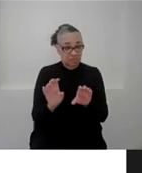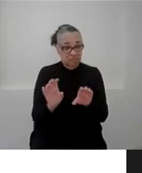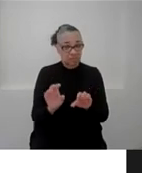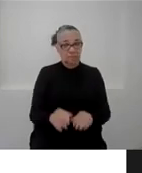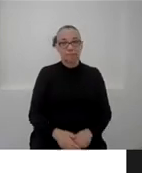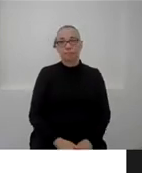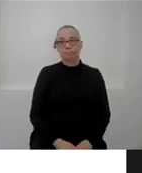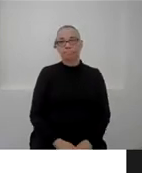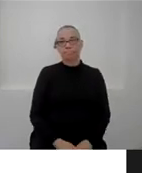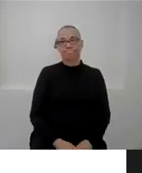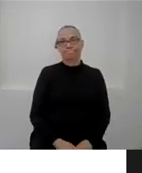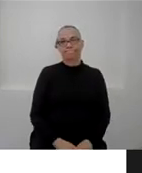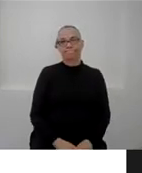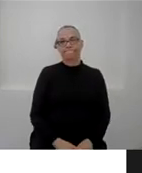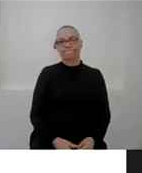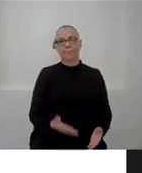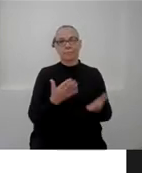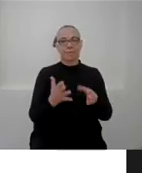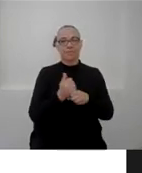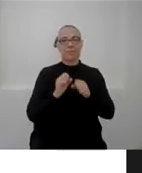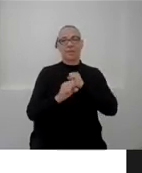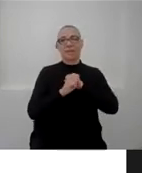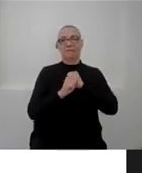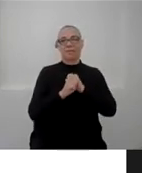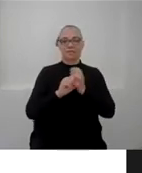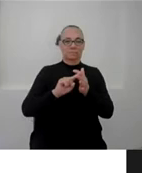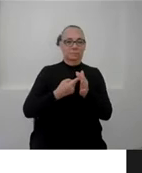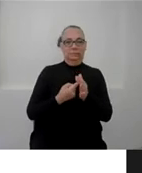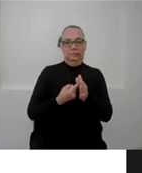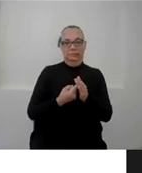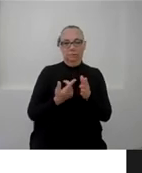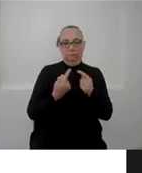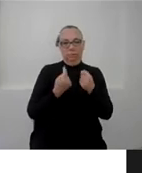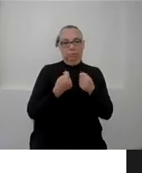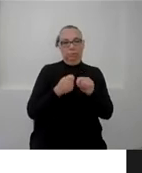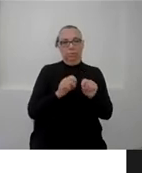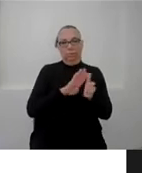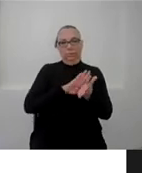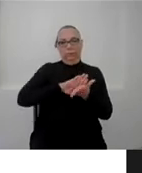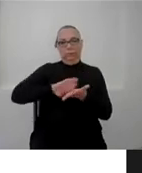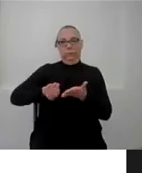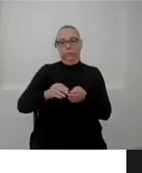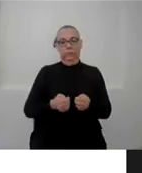I suspect we'll get some adverts at the beginning. I'll try to move those very quickly.